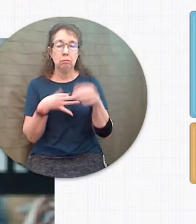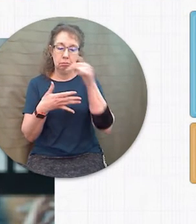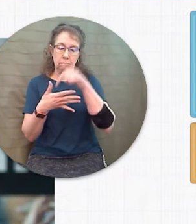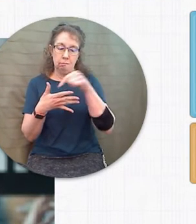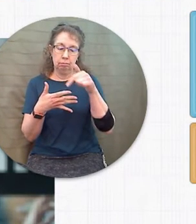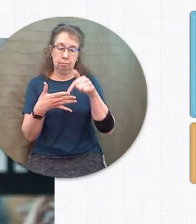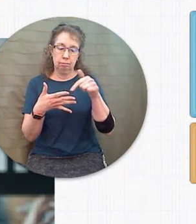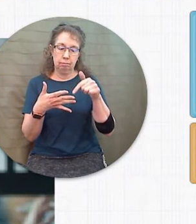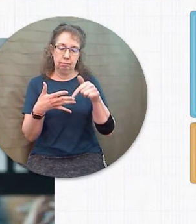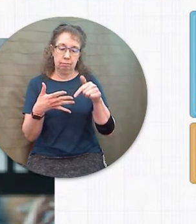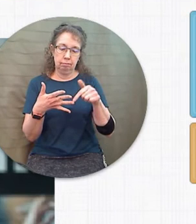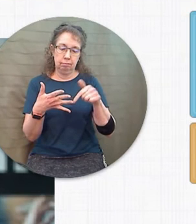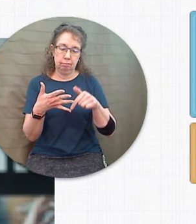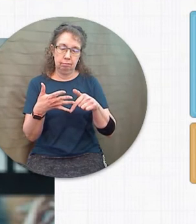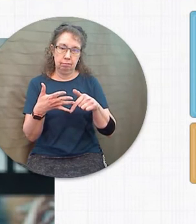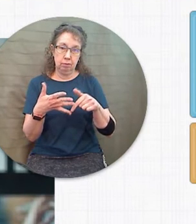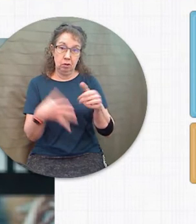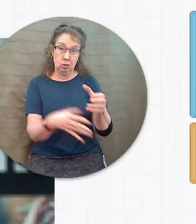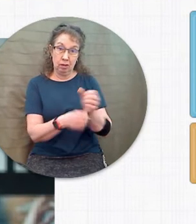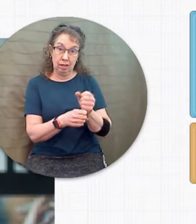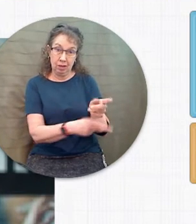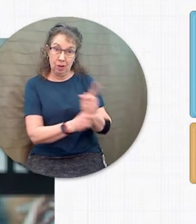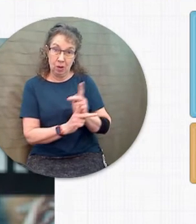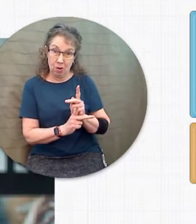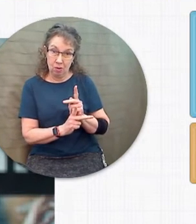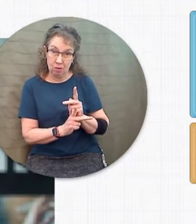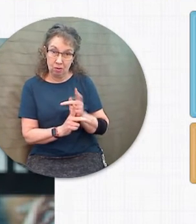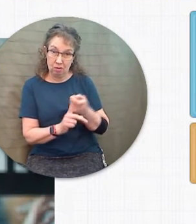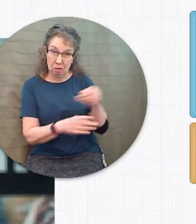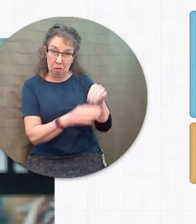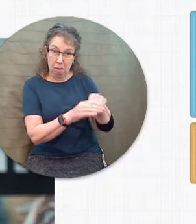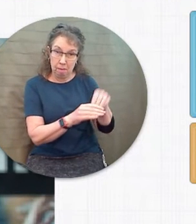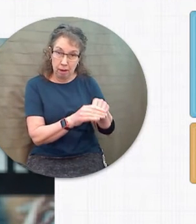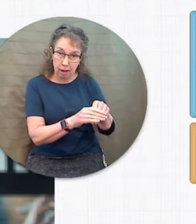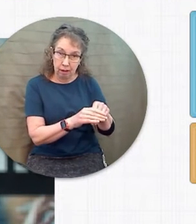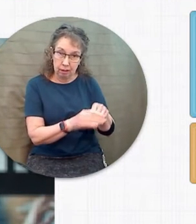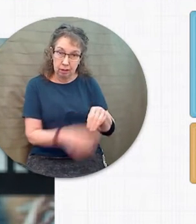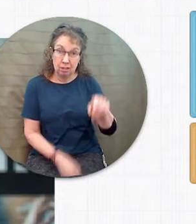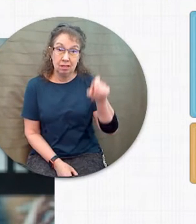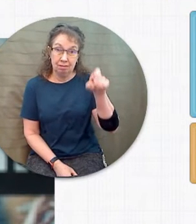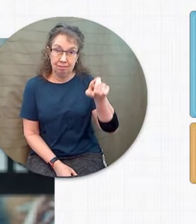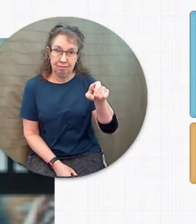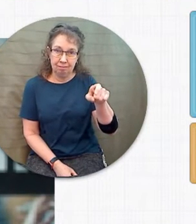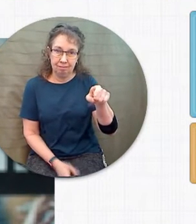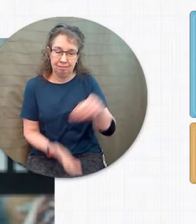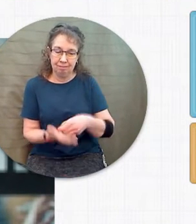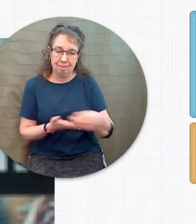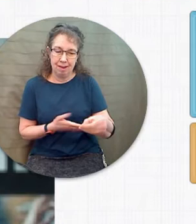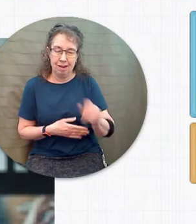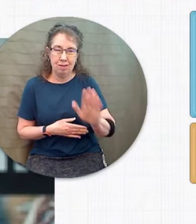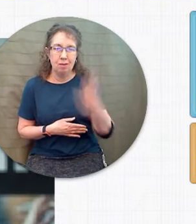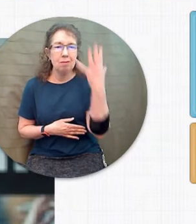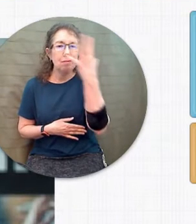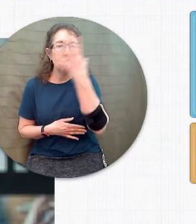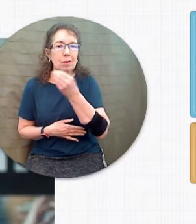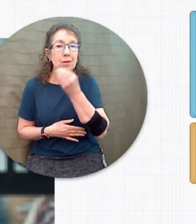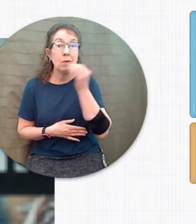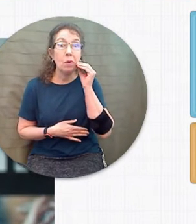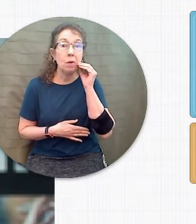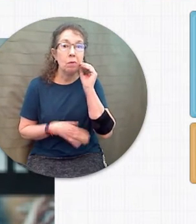to actually get your mortgage, to borrow the money that you need to buy your beautiful home in the